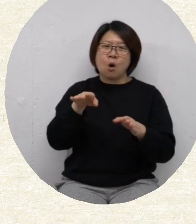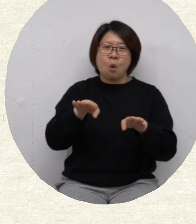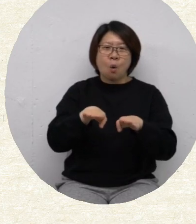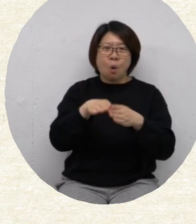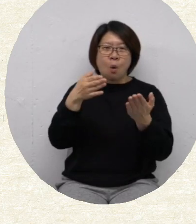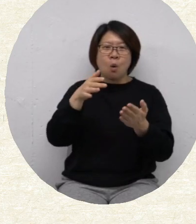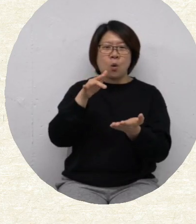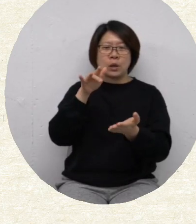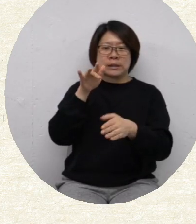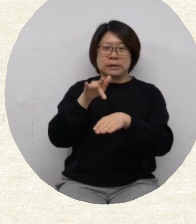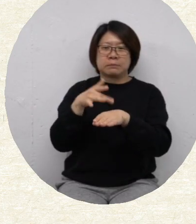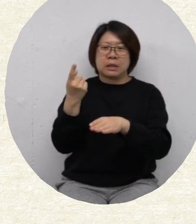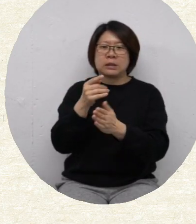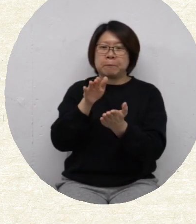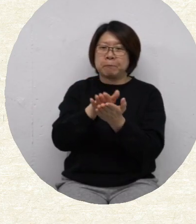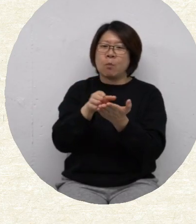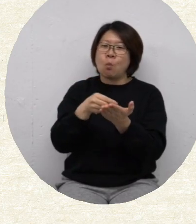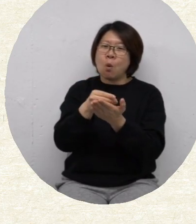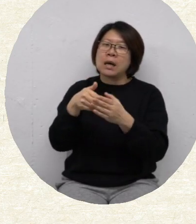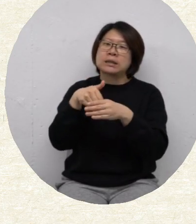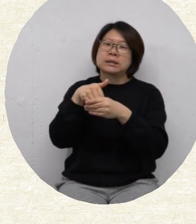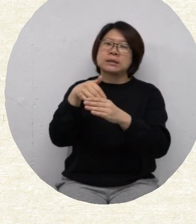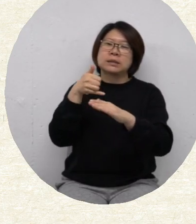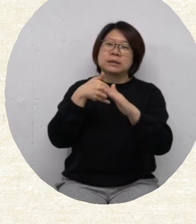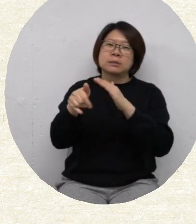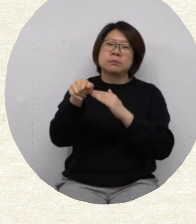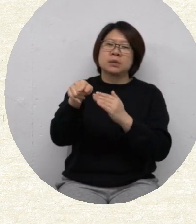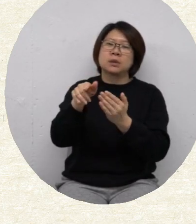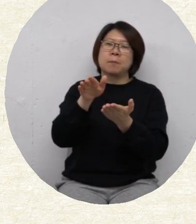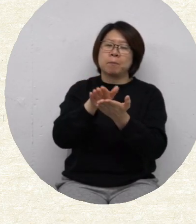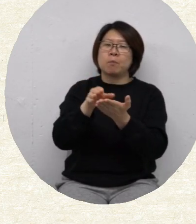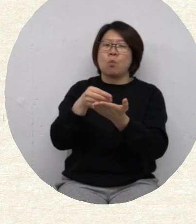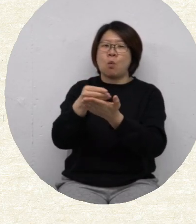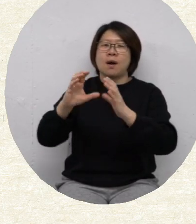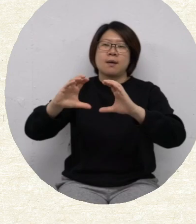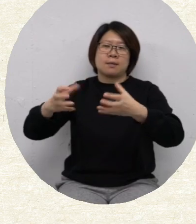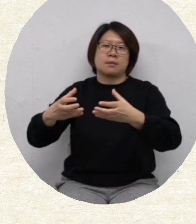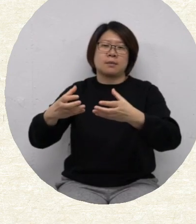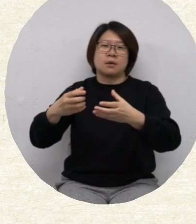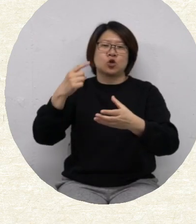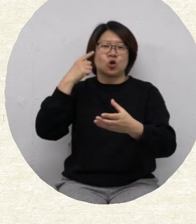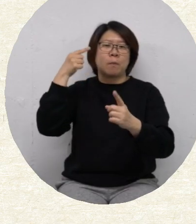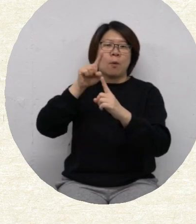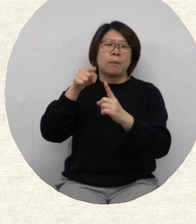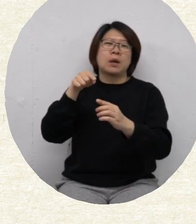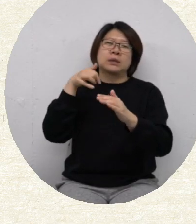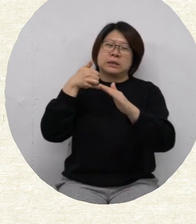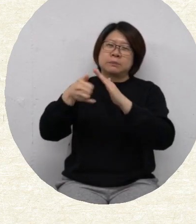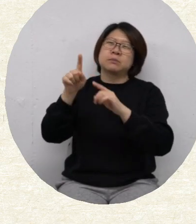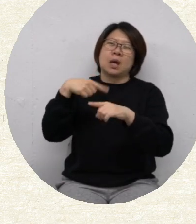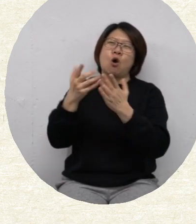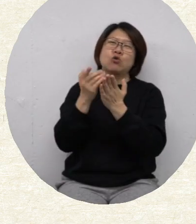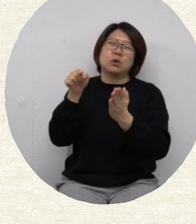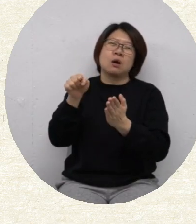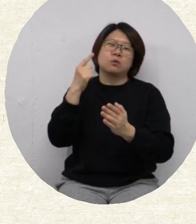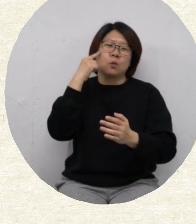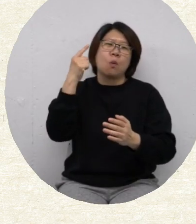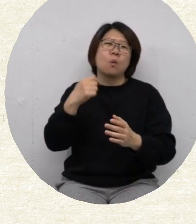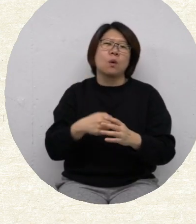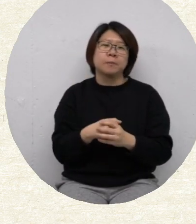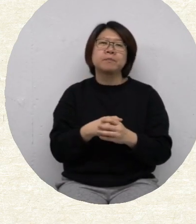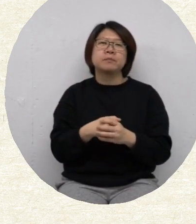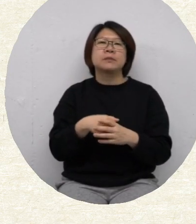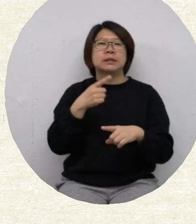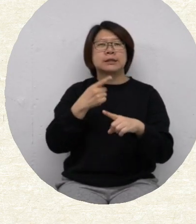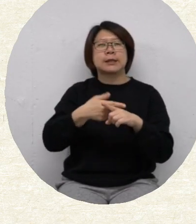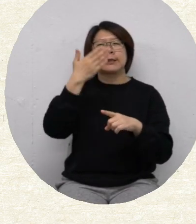I applied to printmaking. Right. And that's the first time I encountered printmaking. Although, I'm